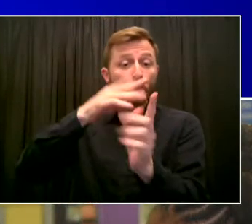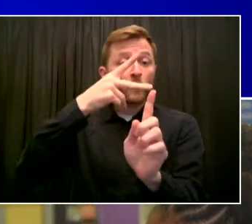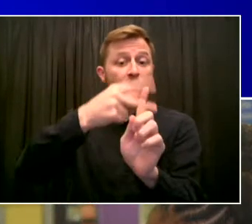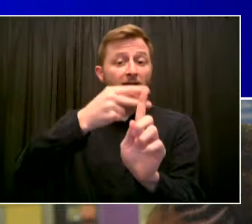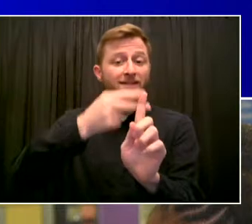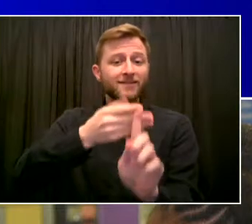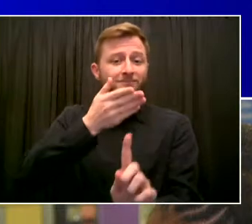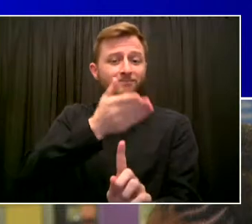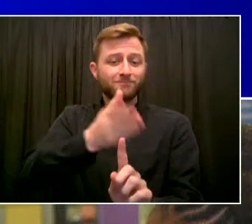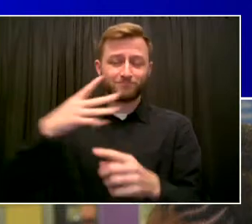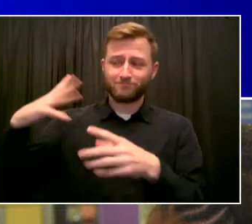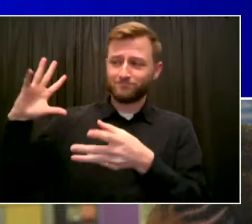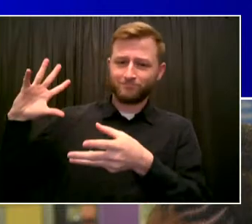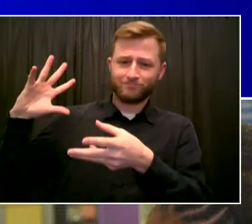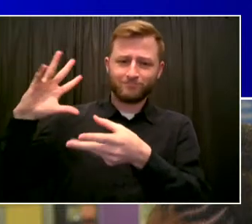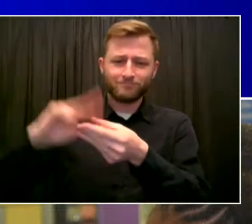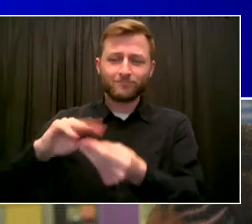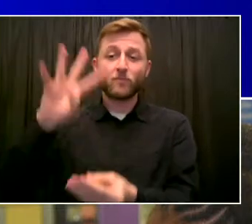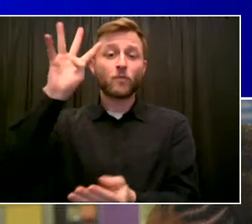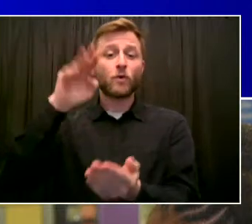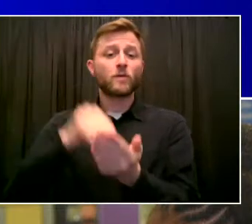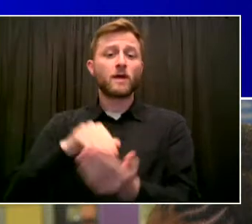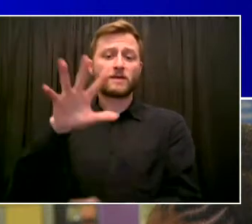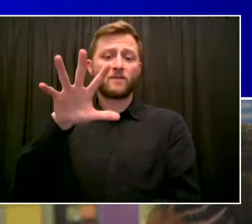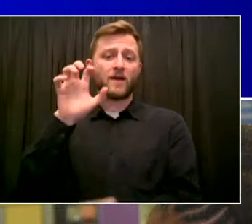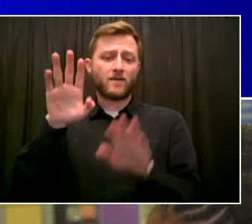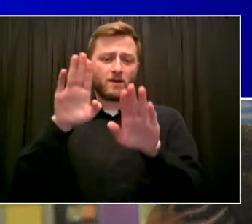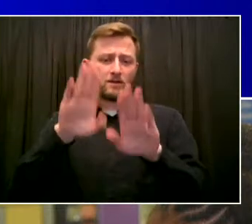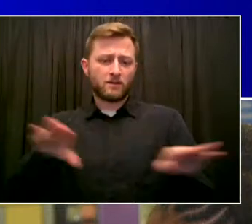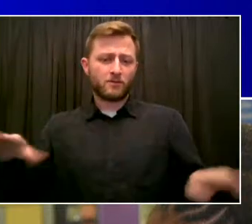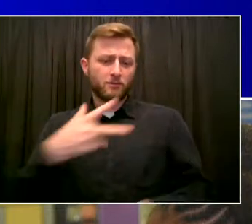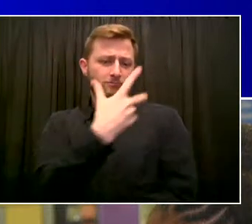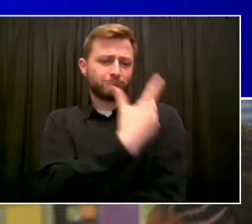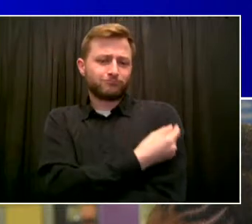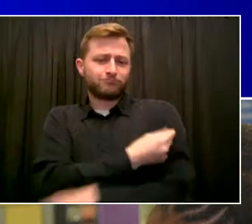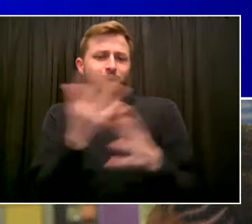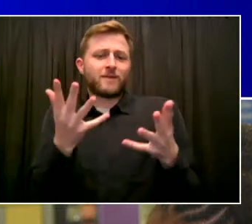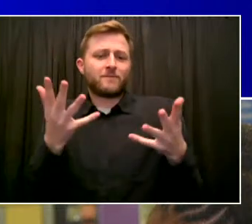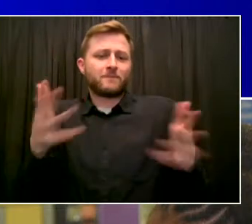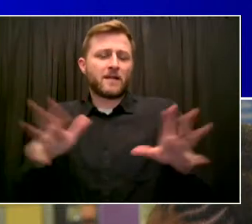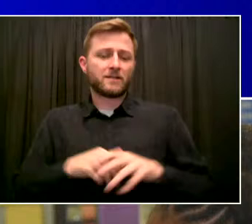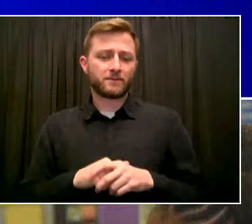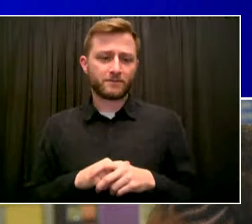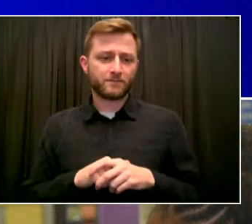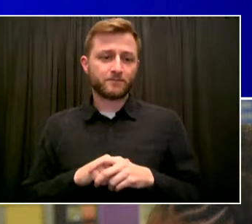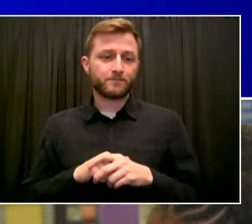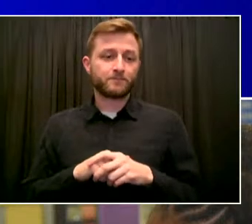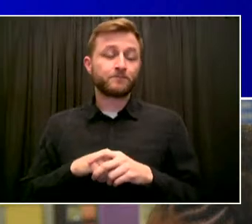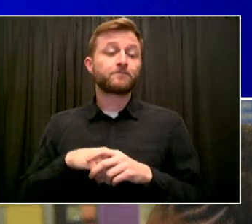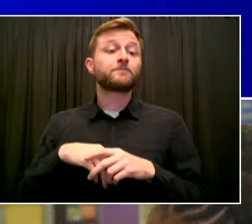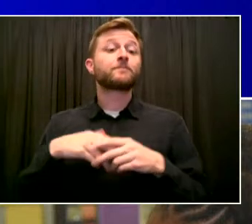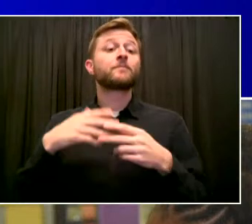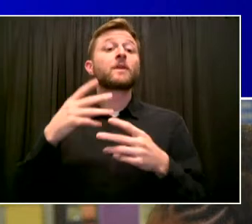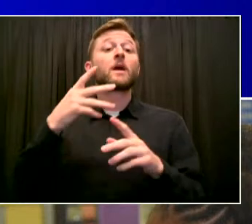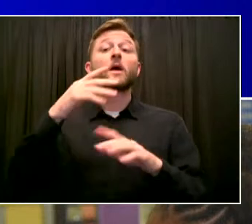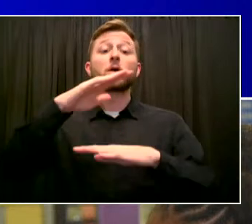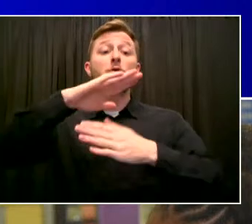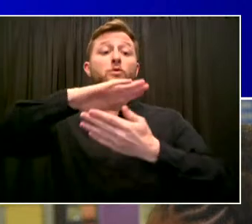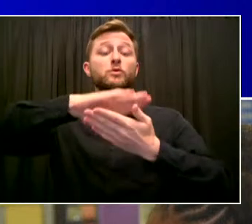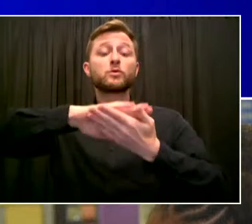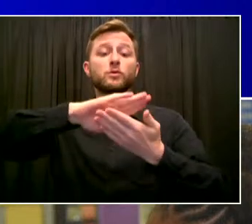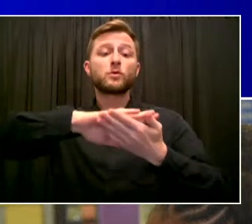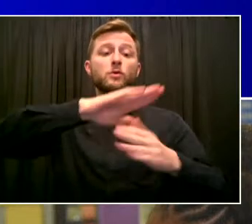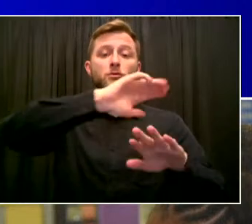kids got vaccinated. Now remember, we had sites at some of our schools throughout the week, and into next week, we're going to have sites at all